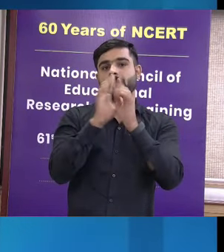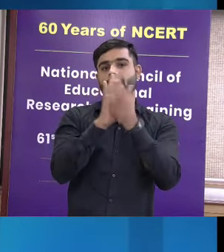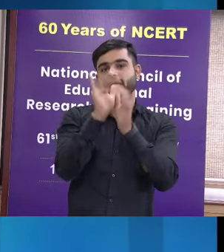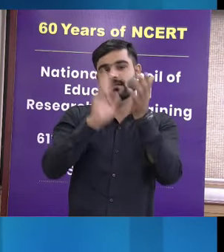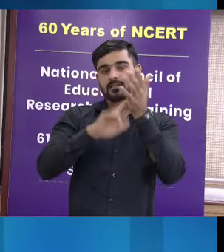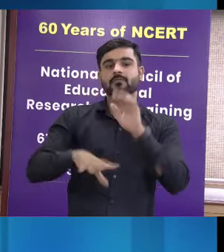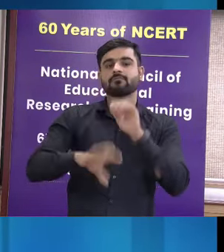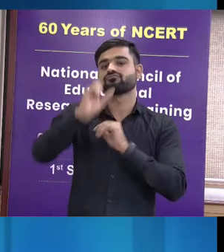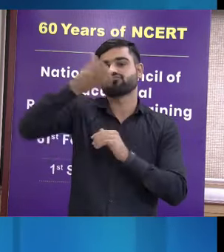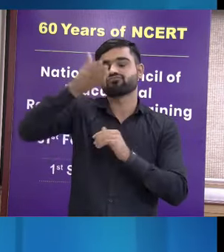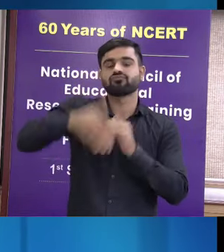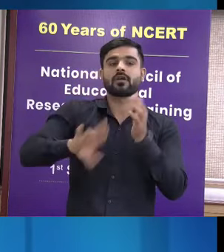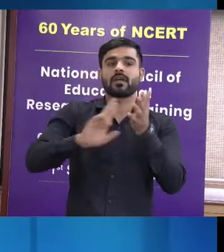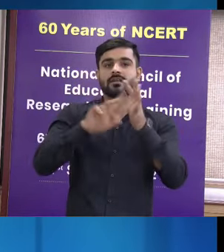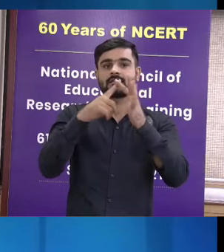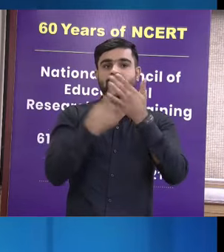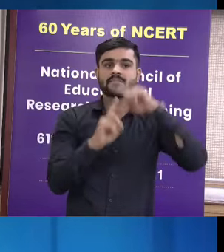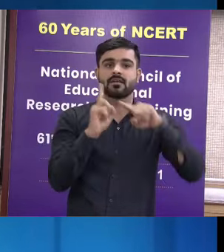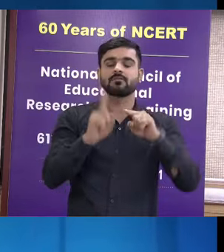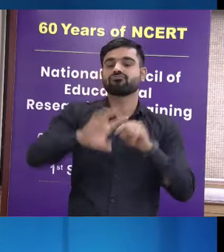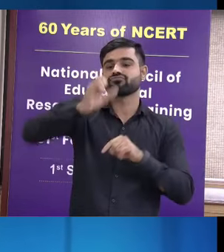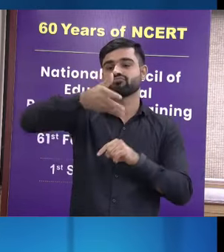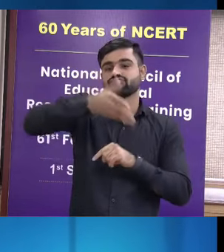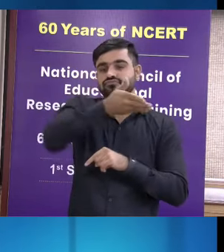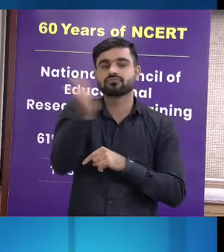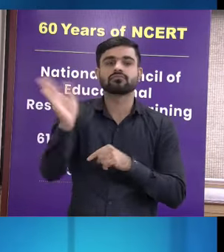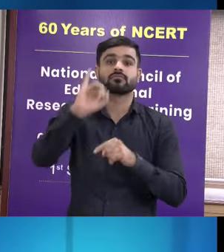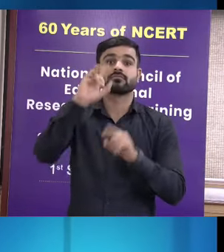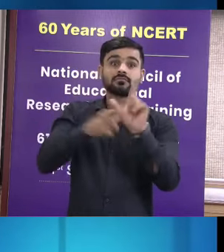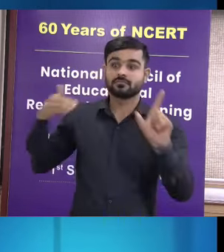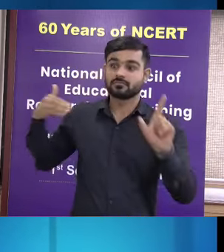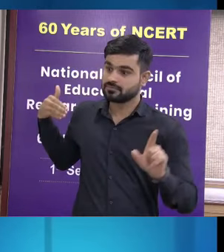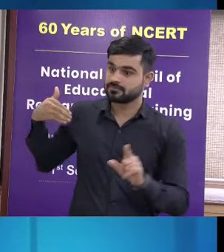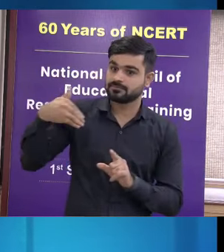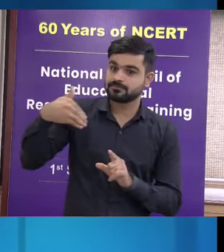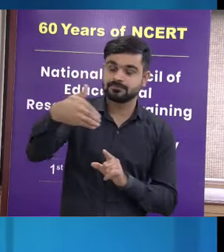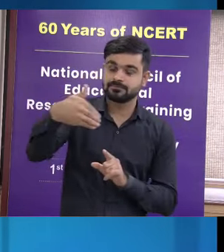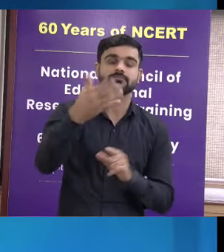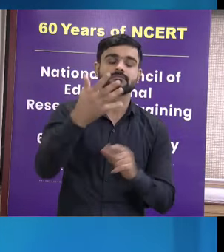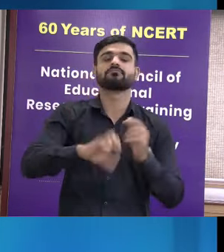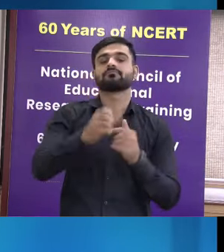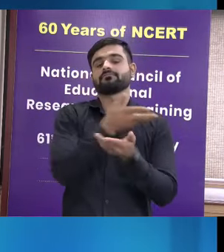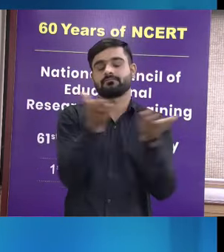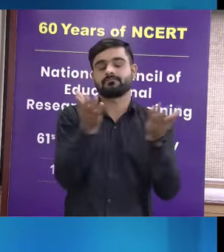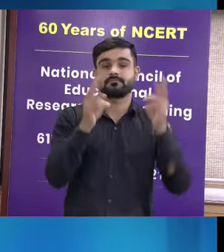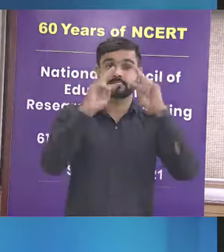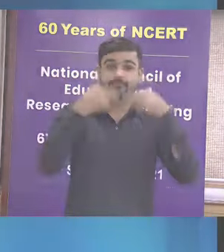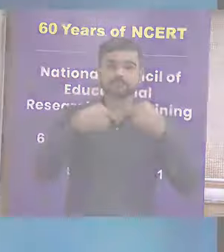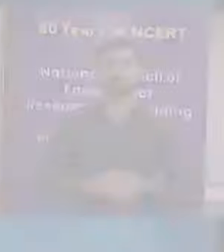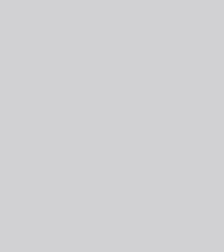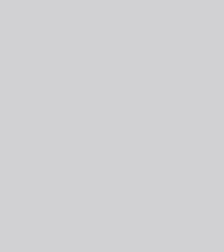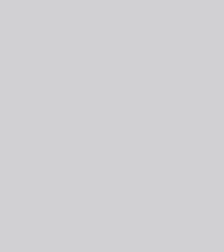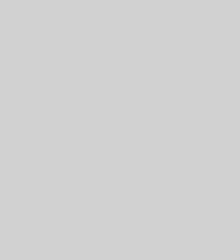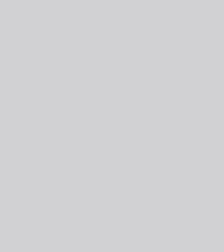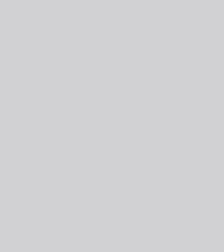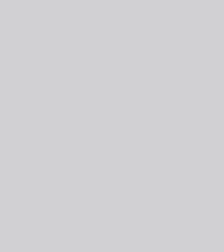a successfully completing 60 years and shared the word of wisdom with us. Let's watch it.